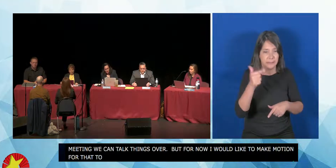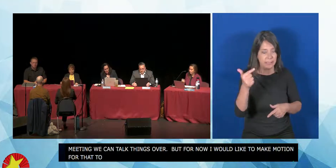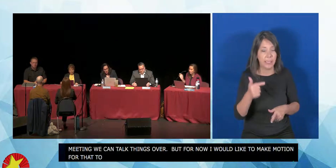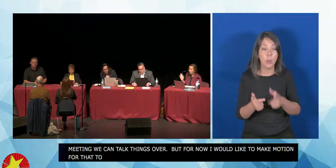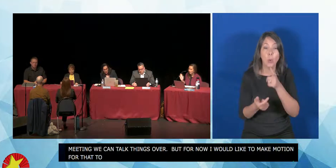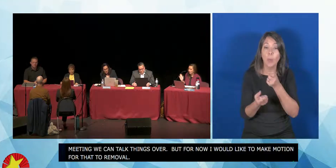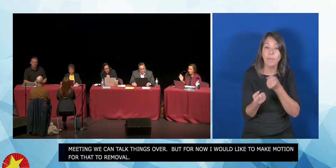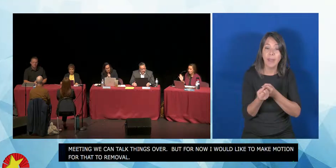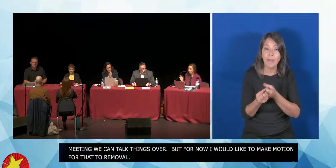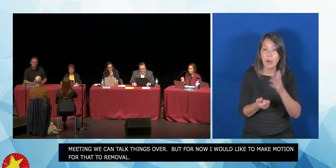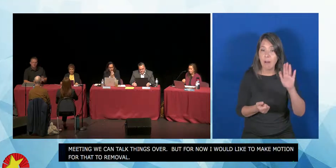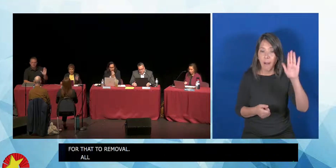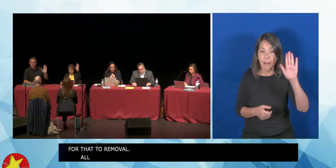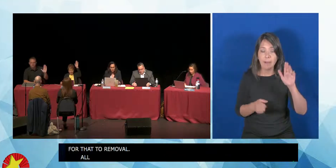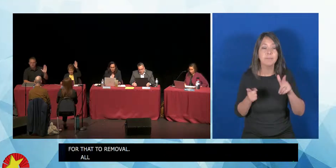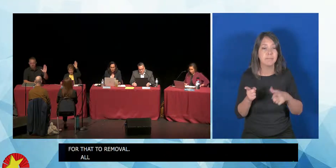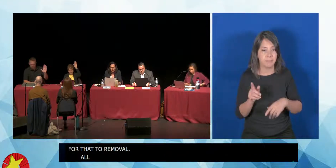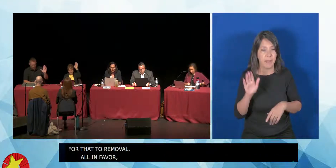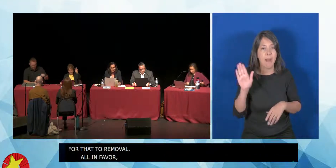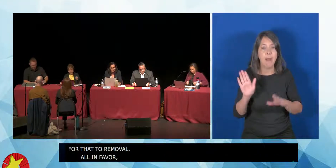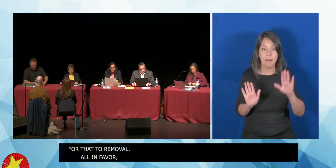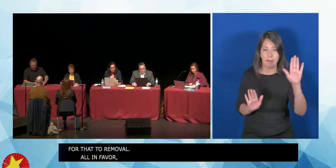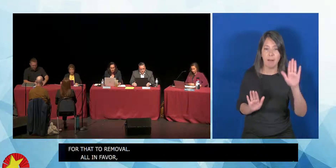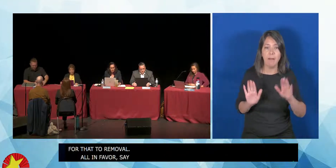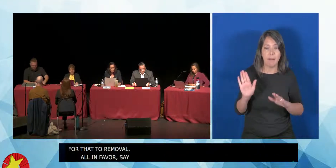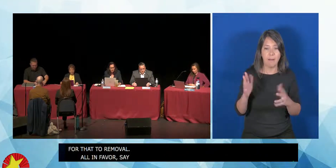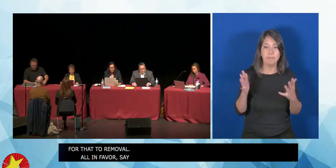aye. Aye. Aye. Aye.